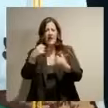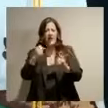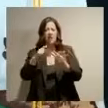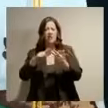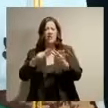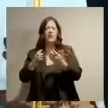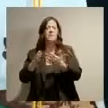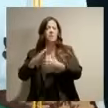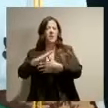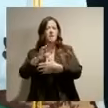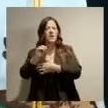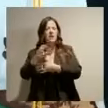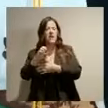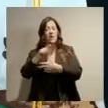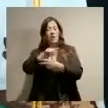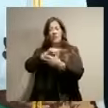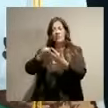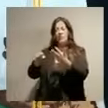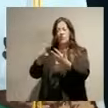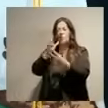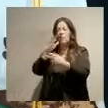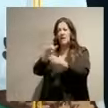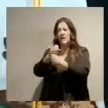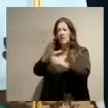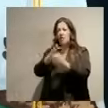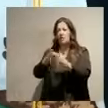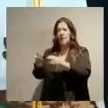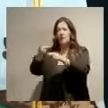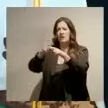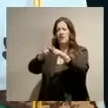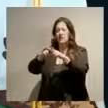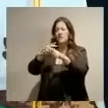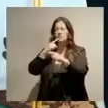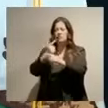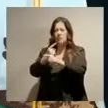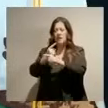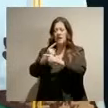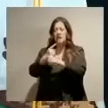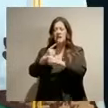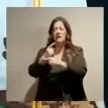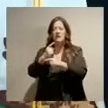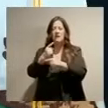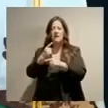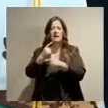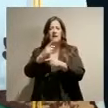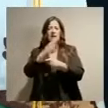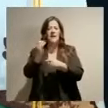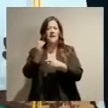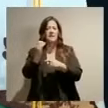their planned increases that went into effect first, but the out years, which was supposed to be,